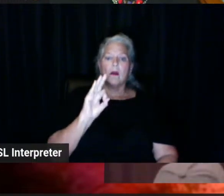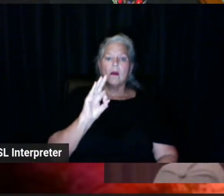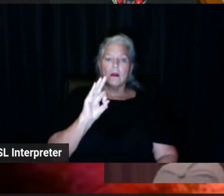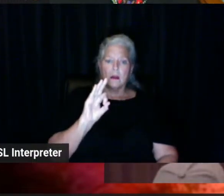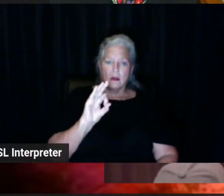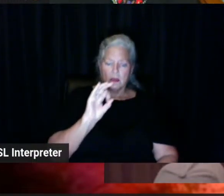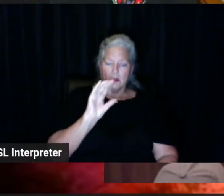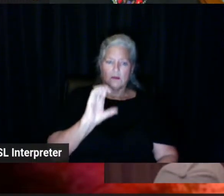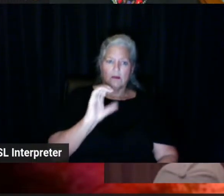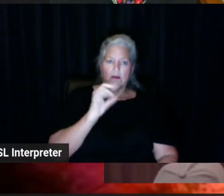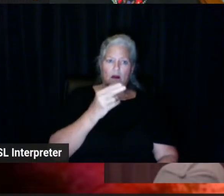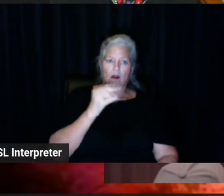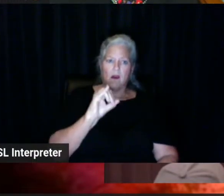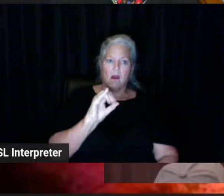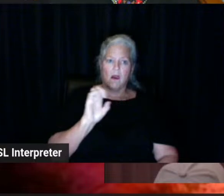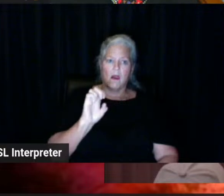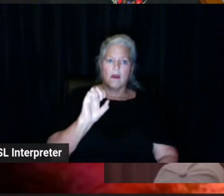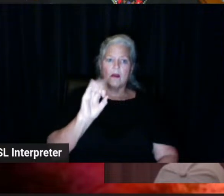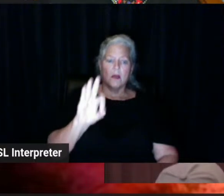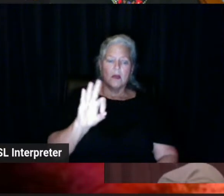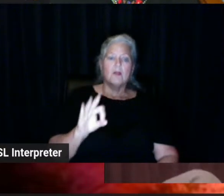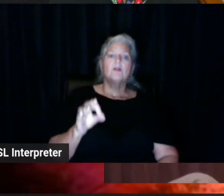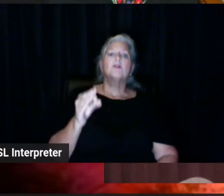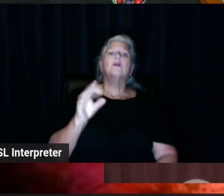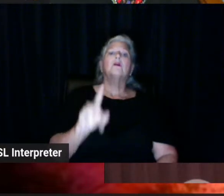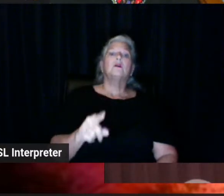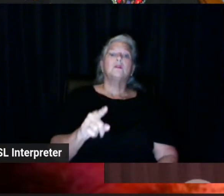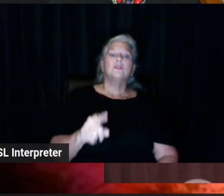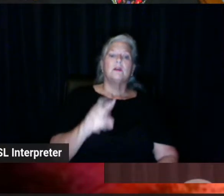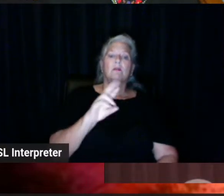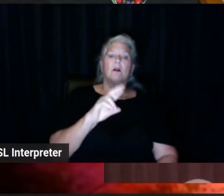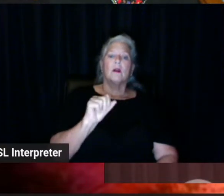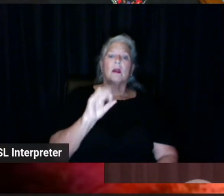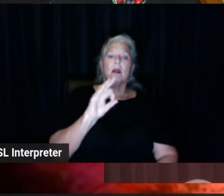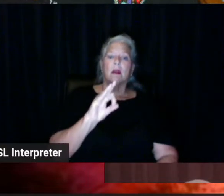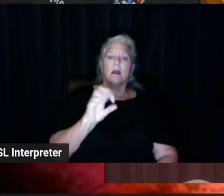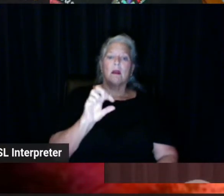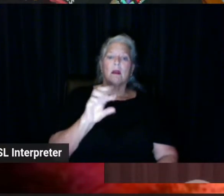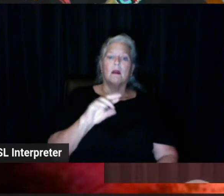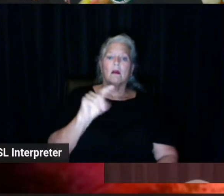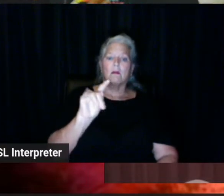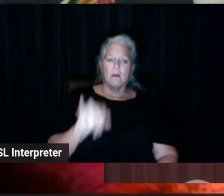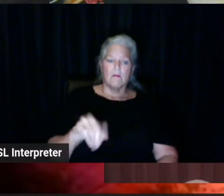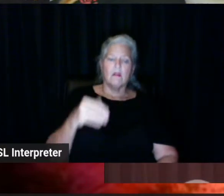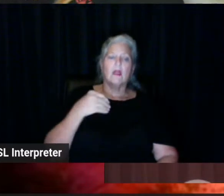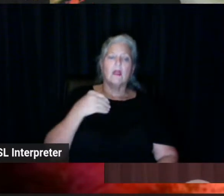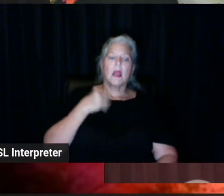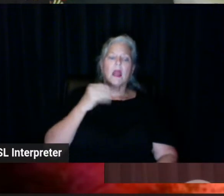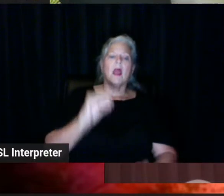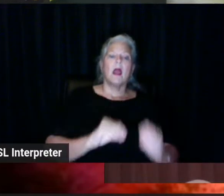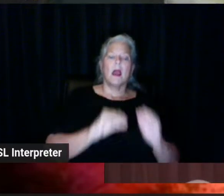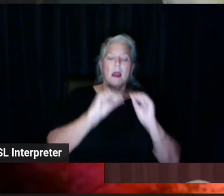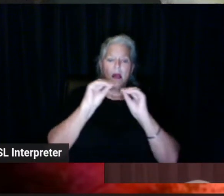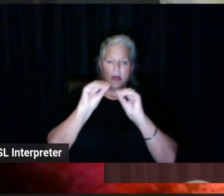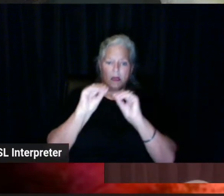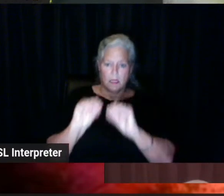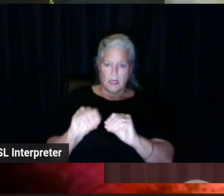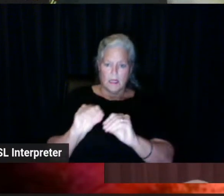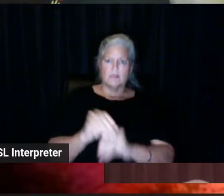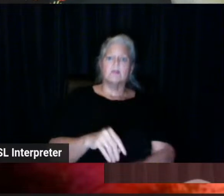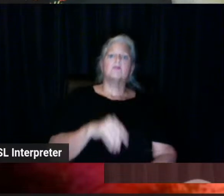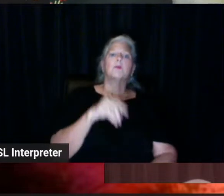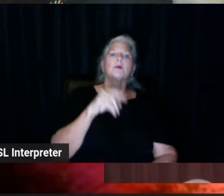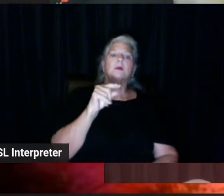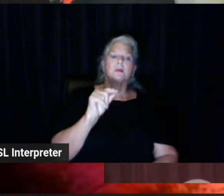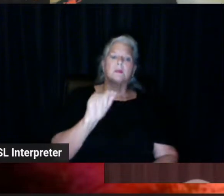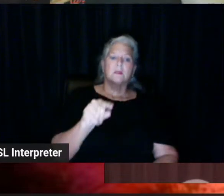leave while an outside, and please be quiet, while an outside independent investigation is being conducted relative to his actions in a